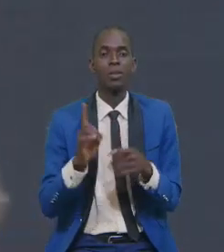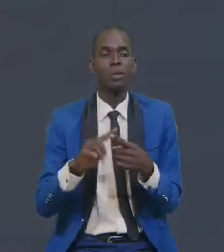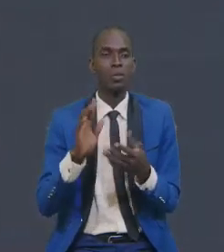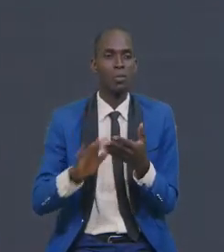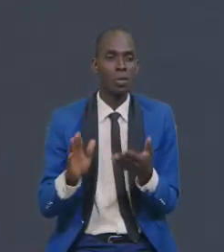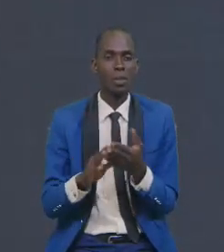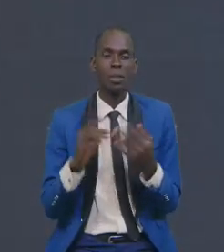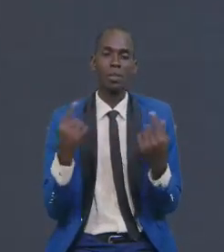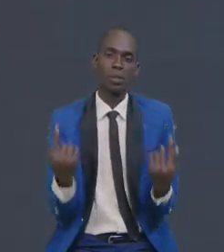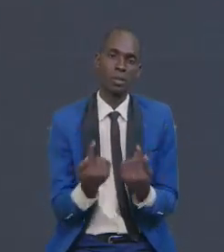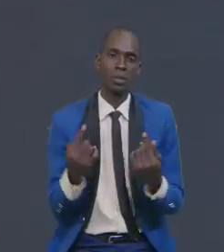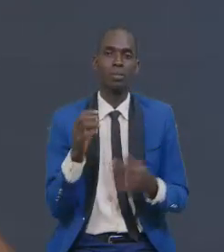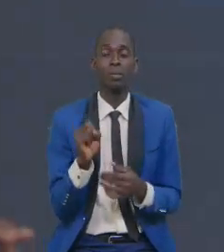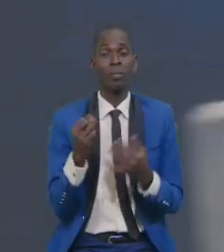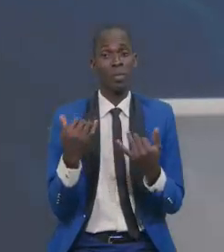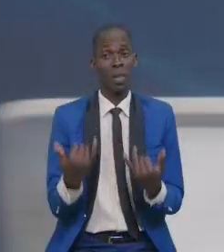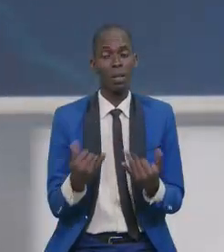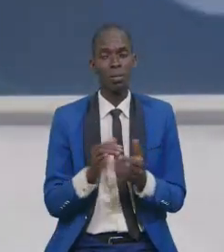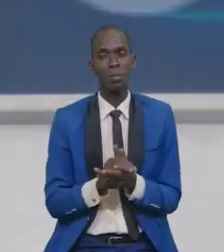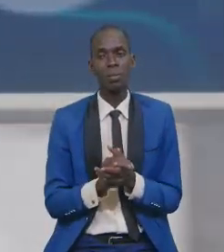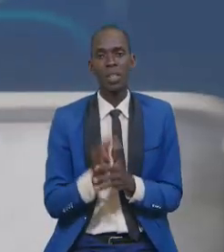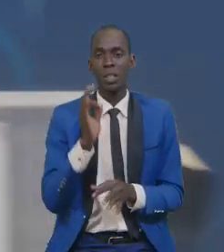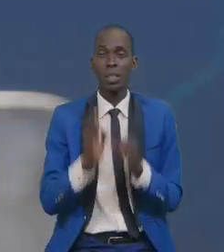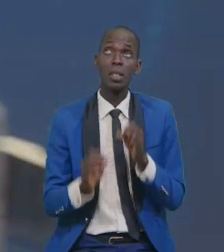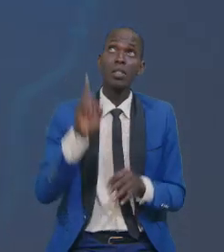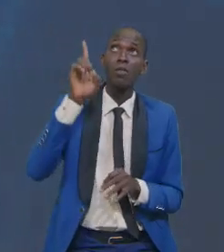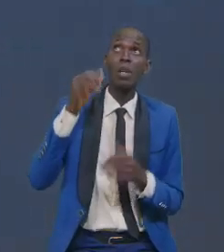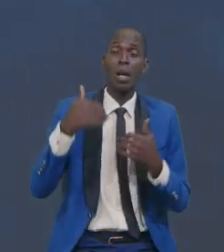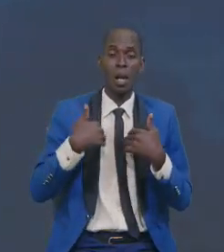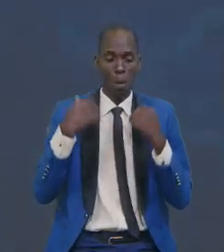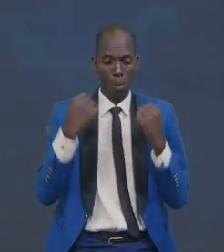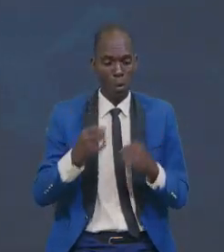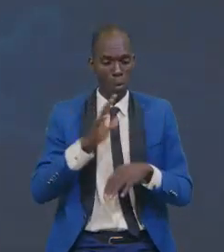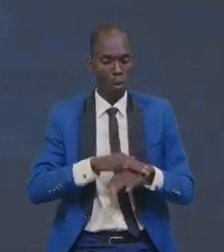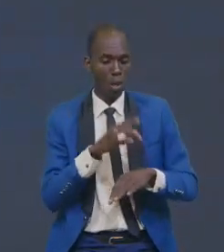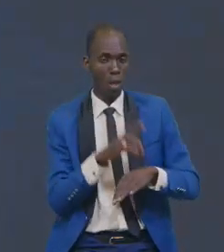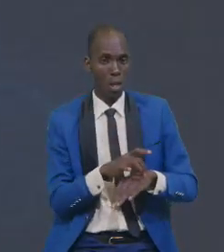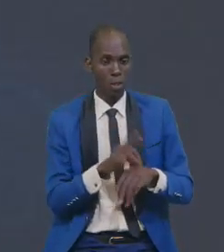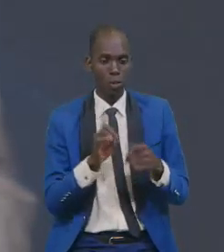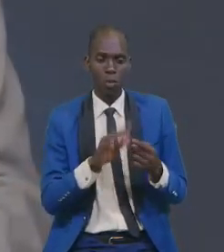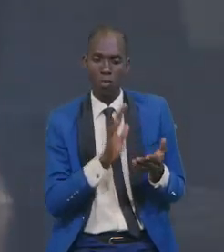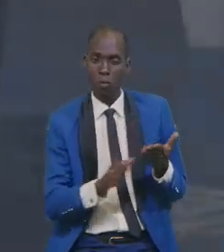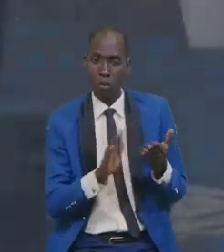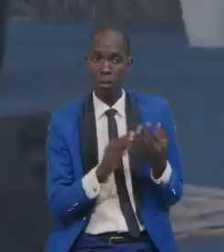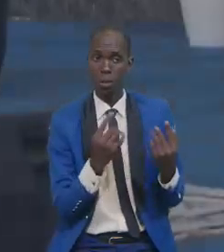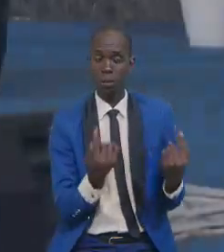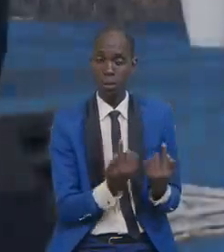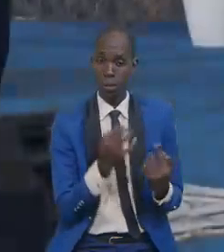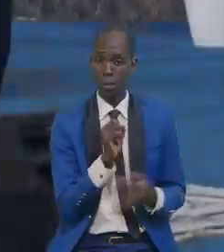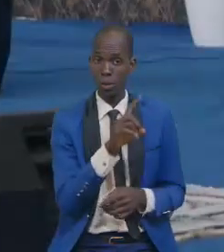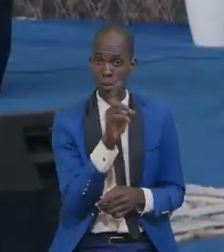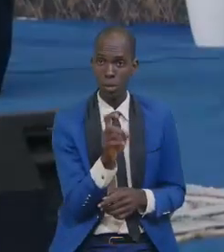forgive sins. Now, if he had power on earth to forgive sin, now he